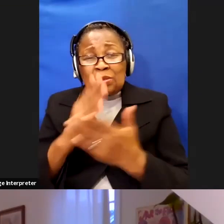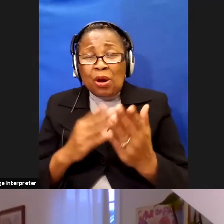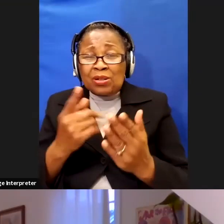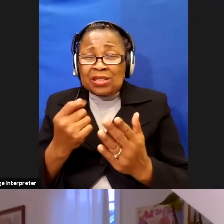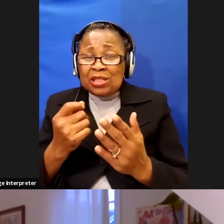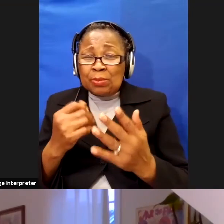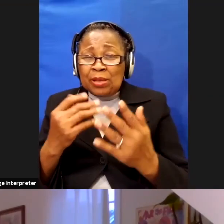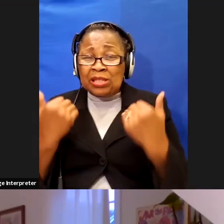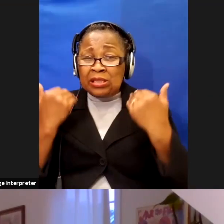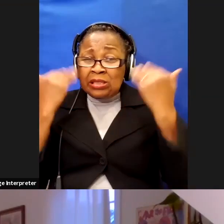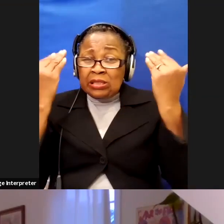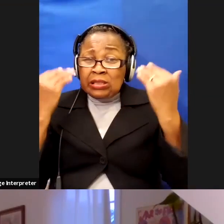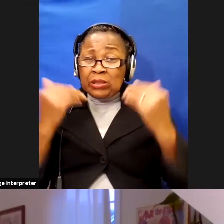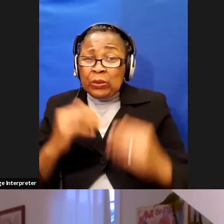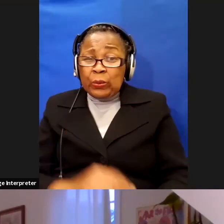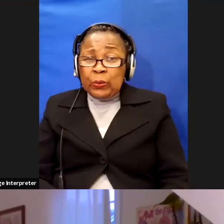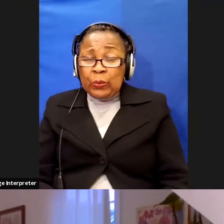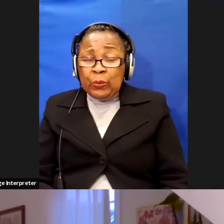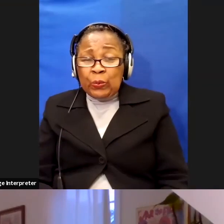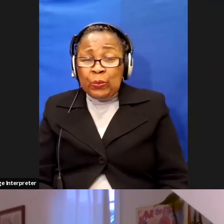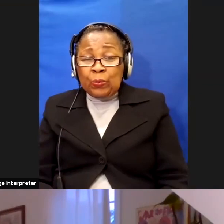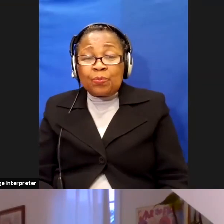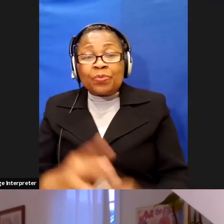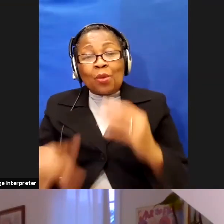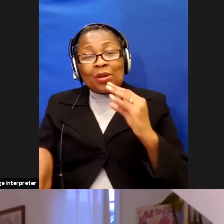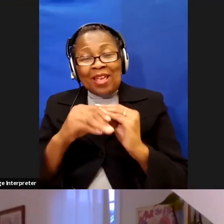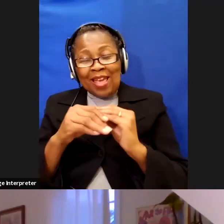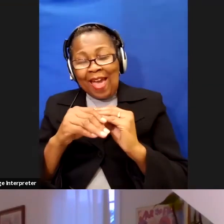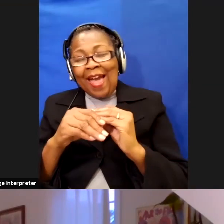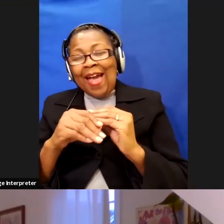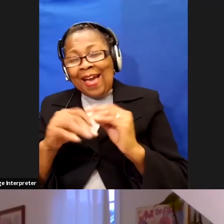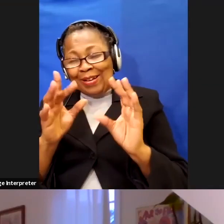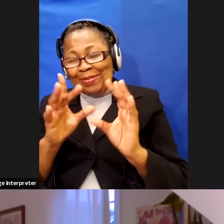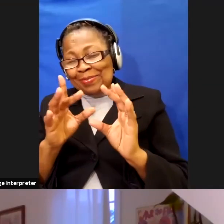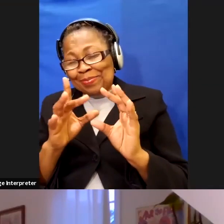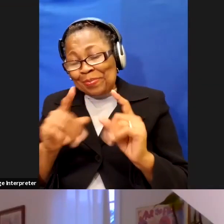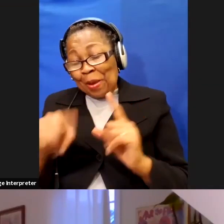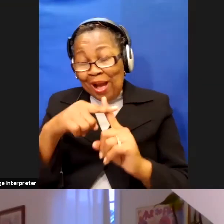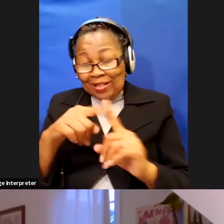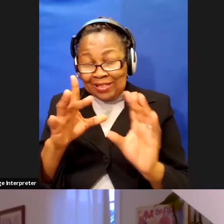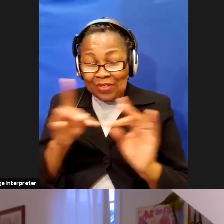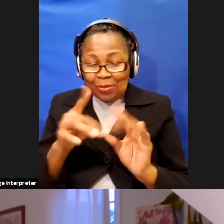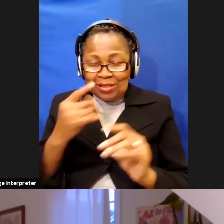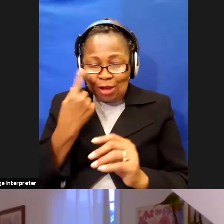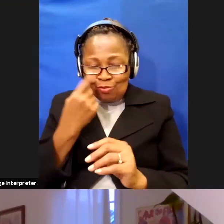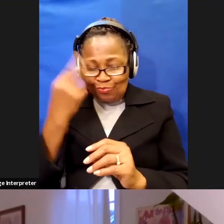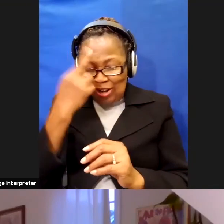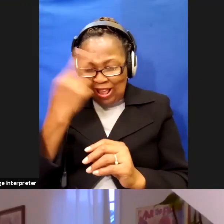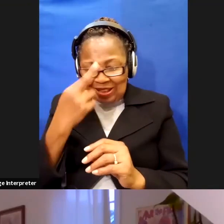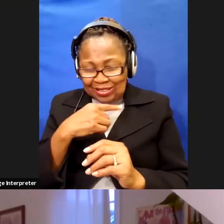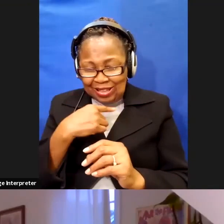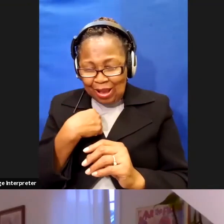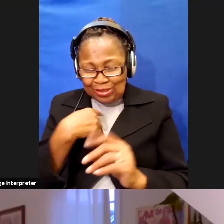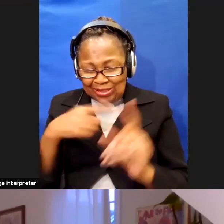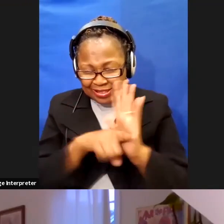daunting. Let me add a positive spin to some of this, because I realize I just went really hard on you guys, which I'm sorry, I